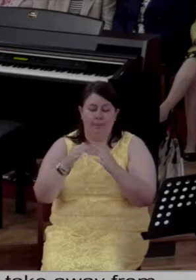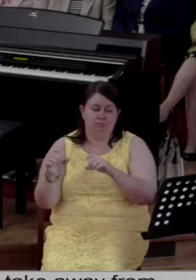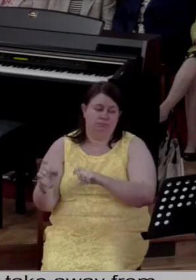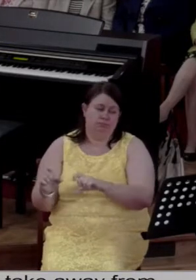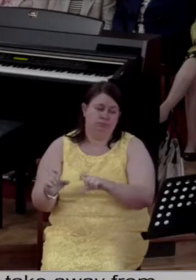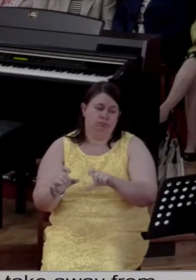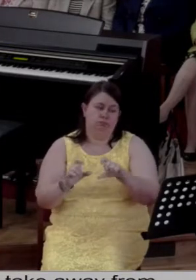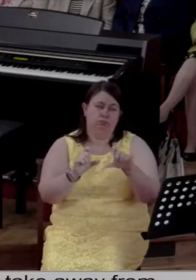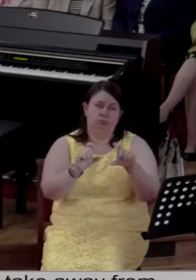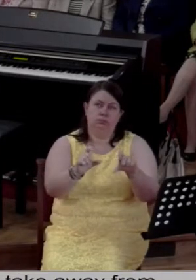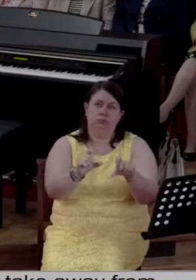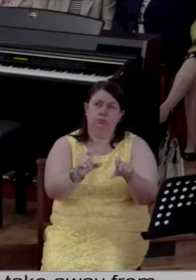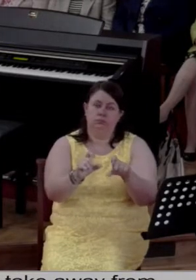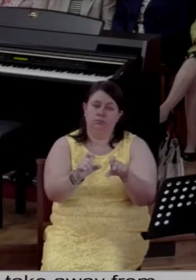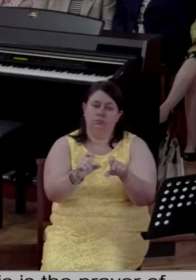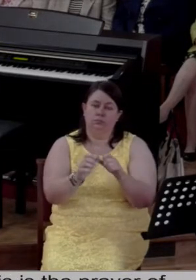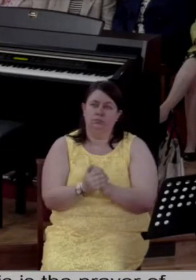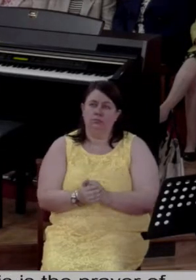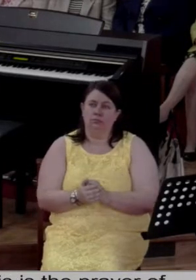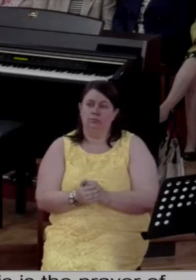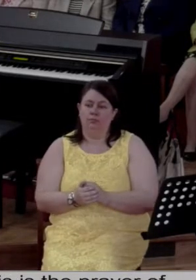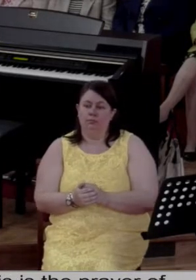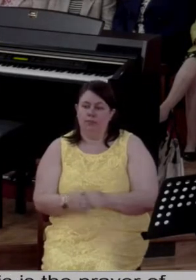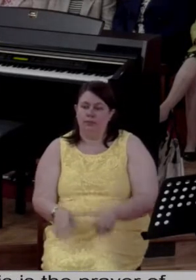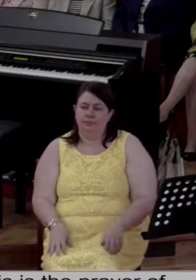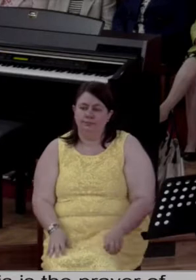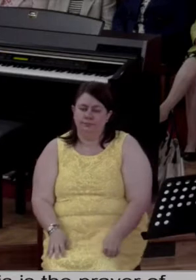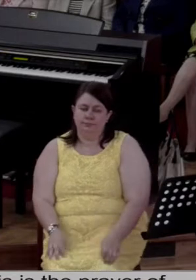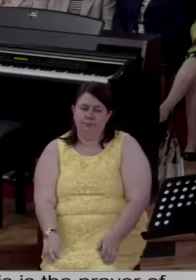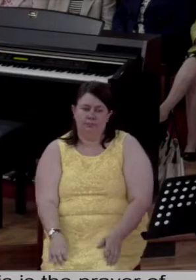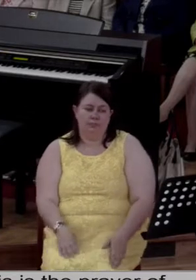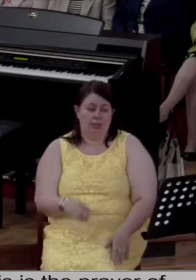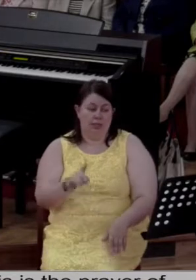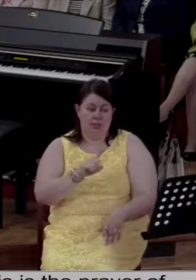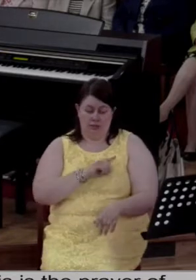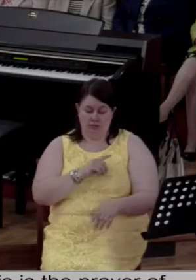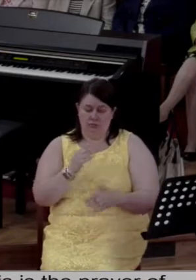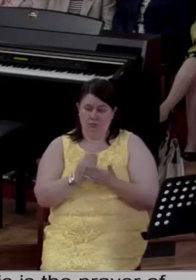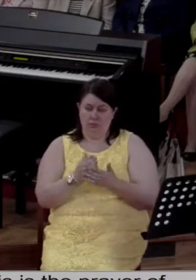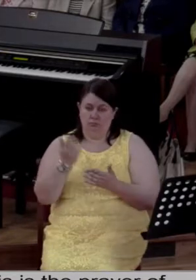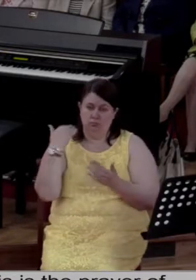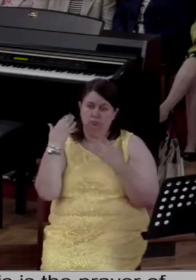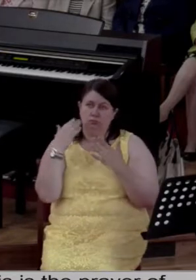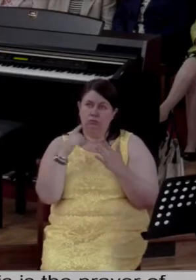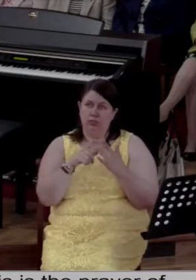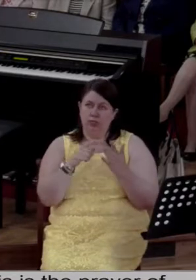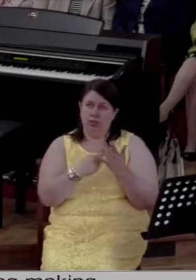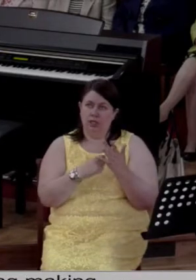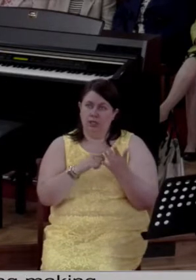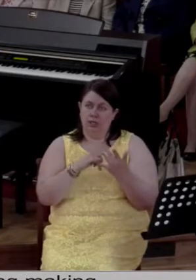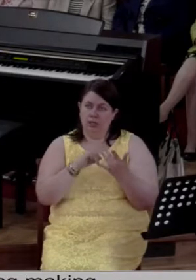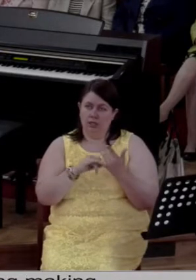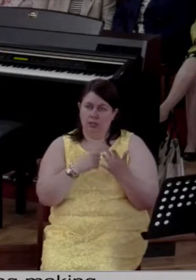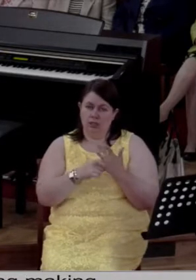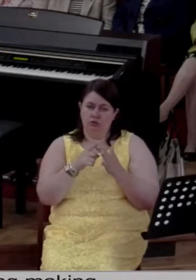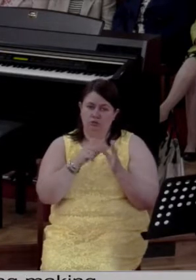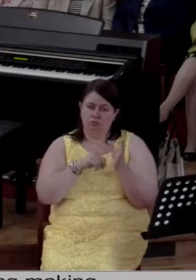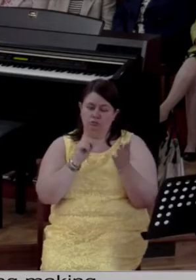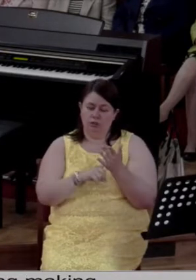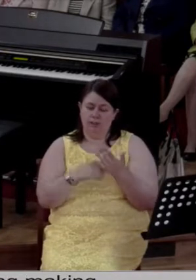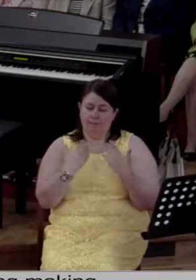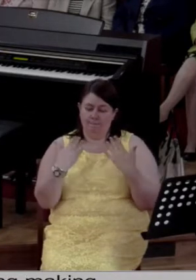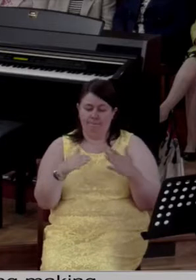a glorious temple in which Israel worshipped and sacrificed to God,